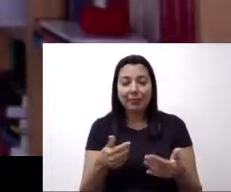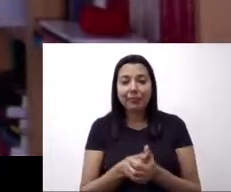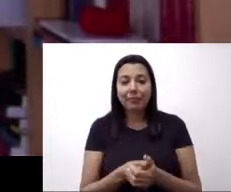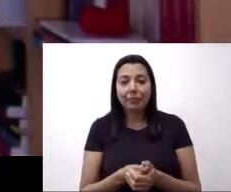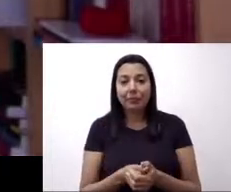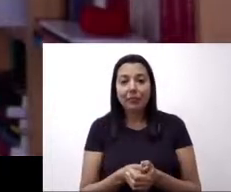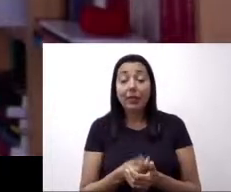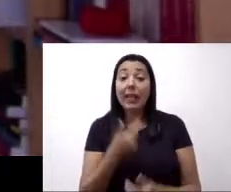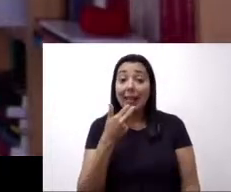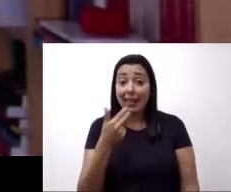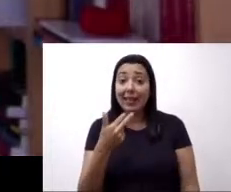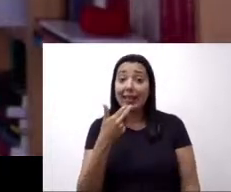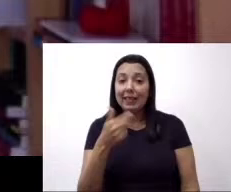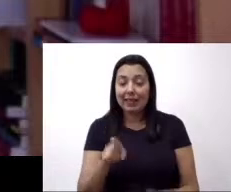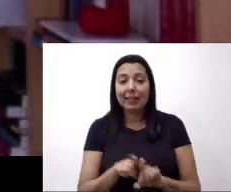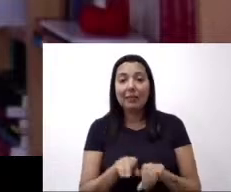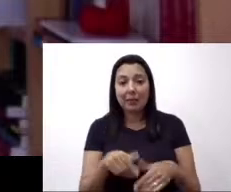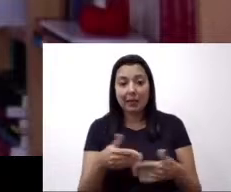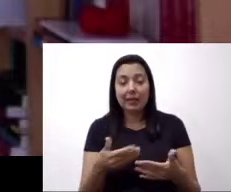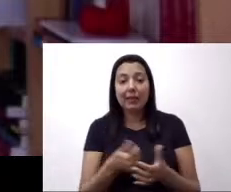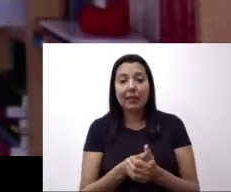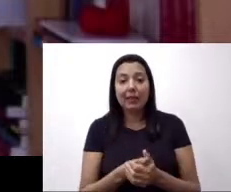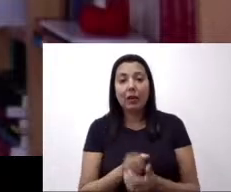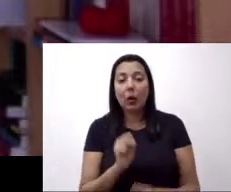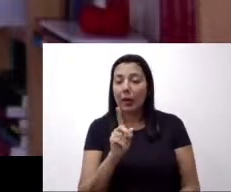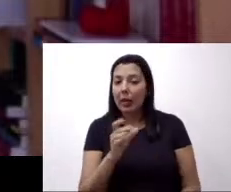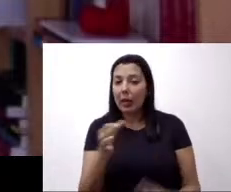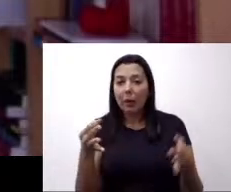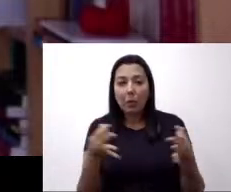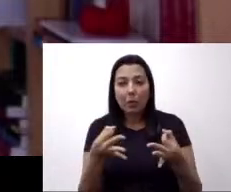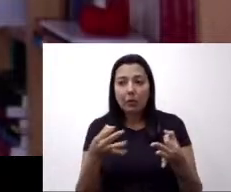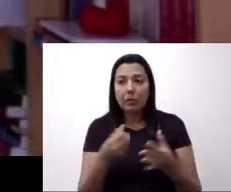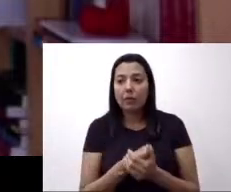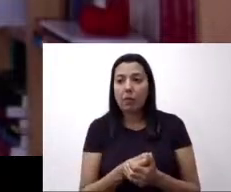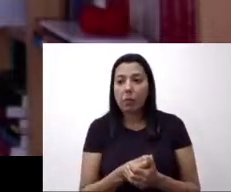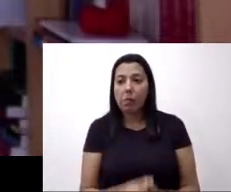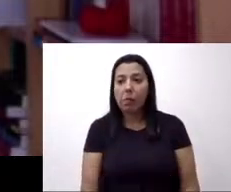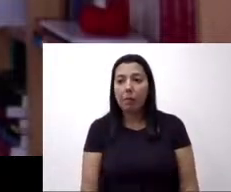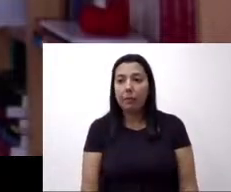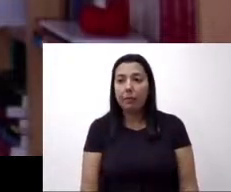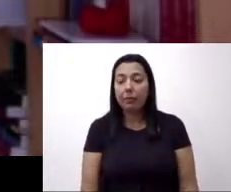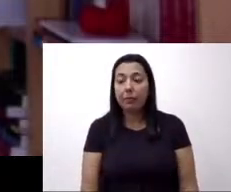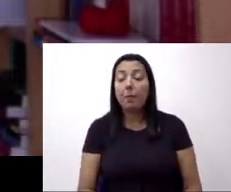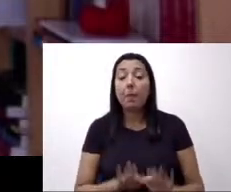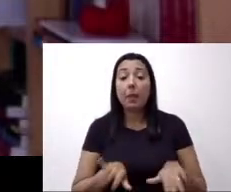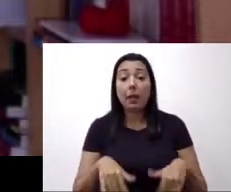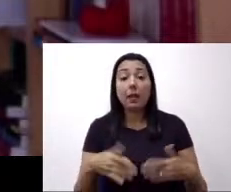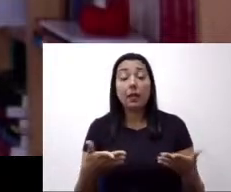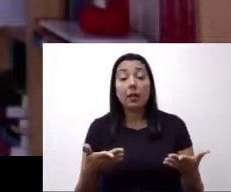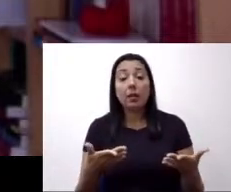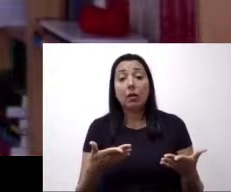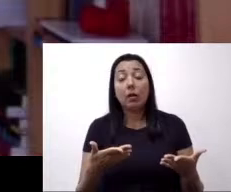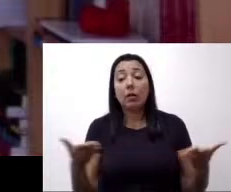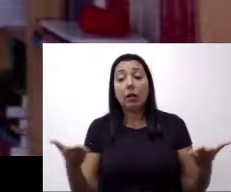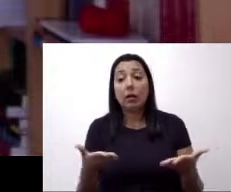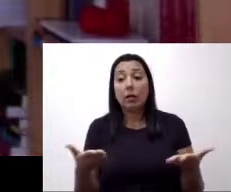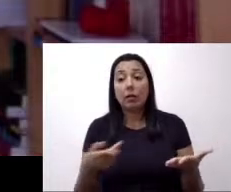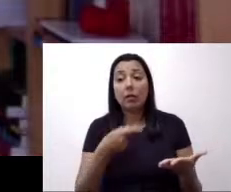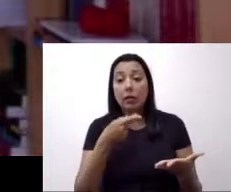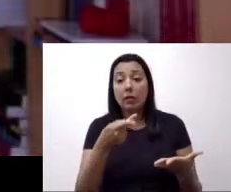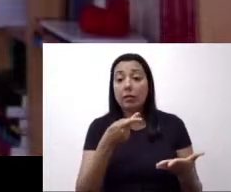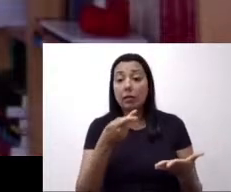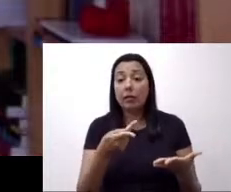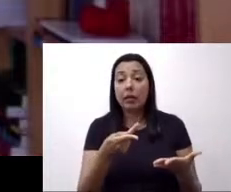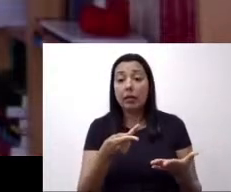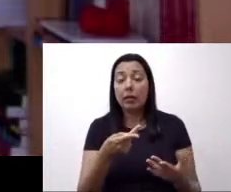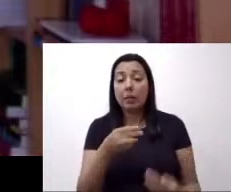English, great. So I give the word now to Gwenaëlle on a